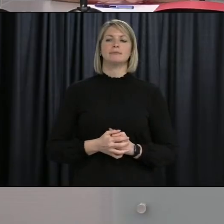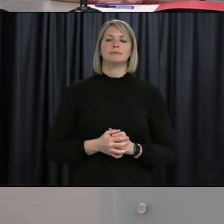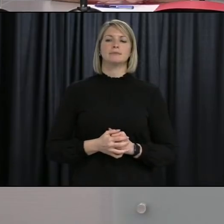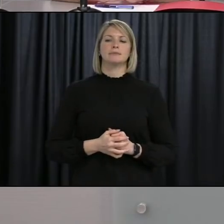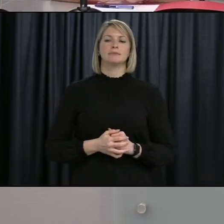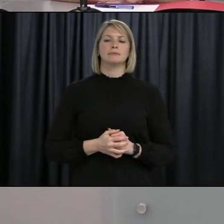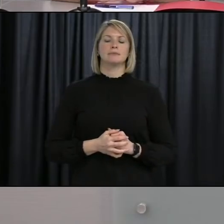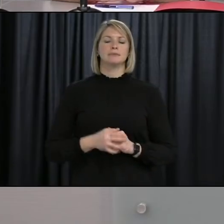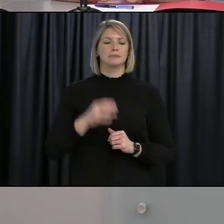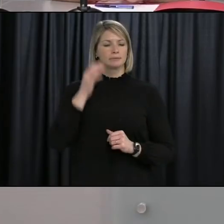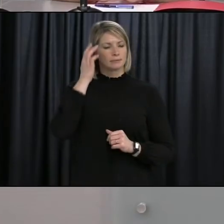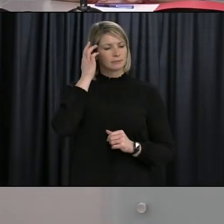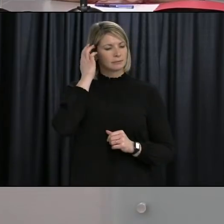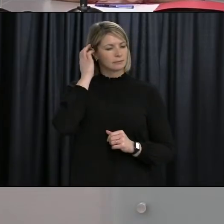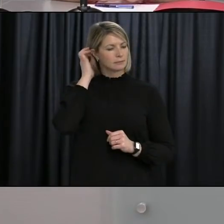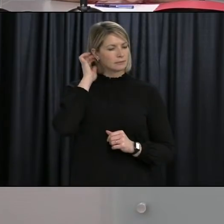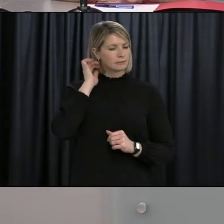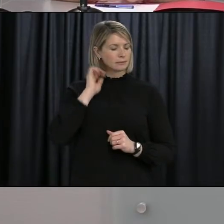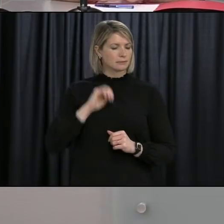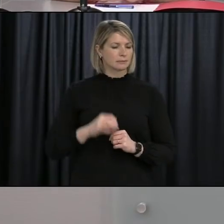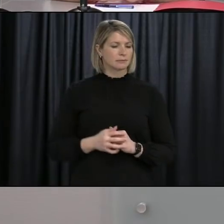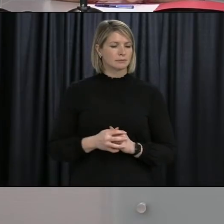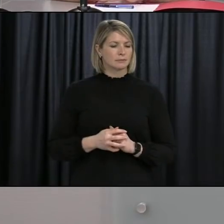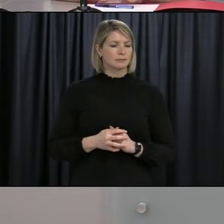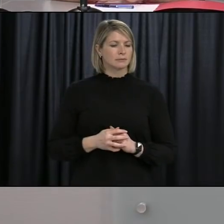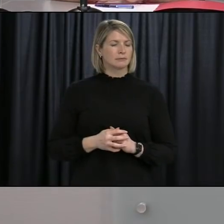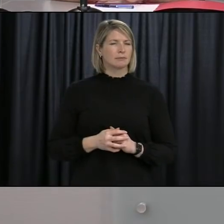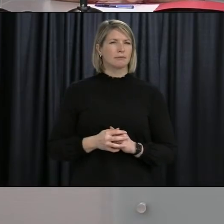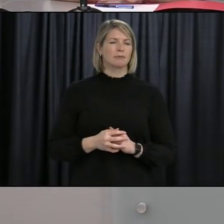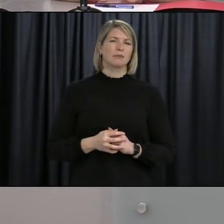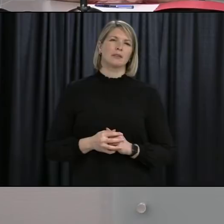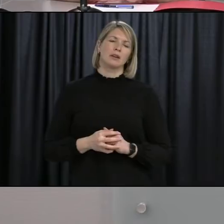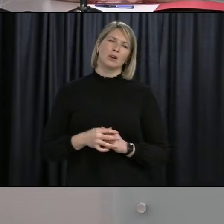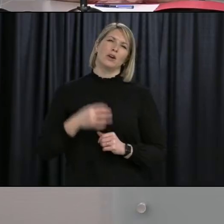do you say to claims that during an election campaign,